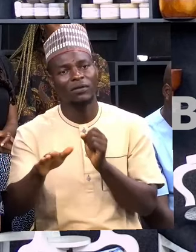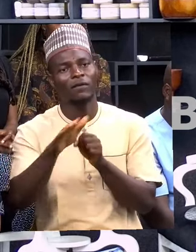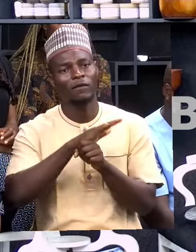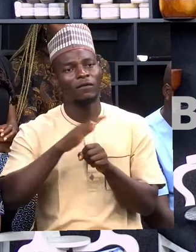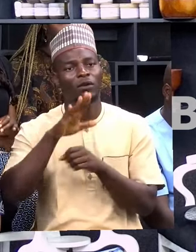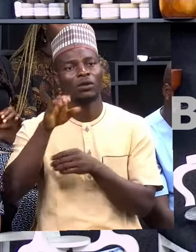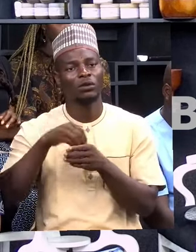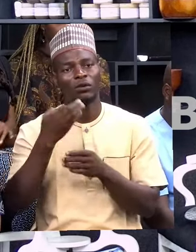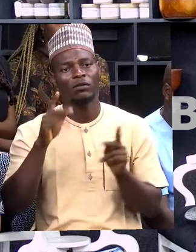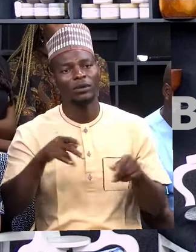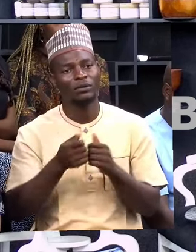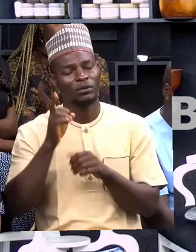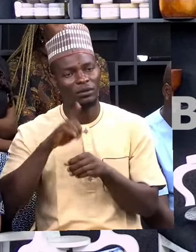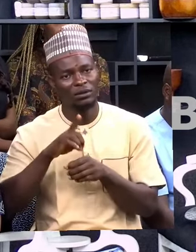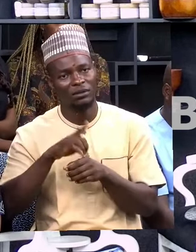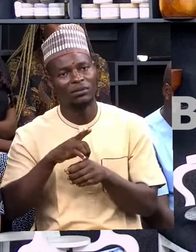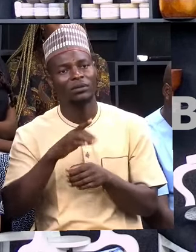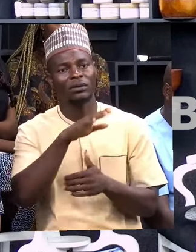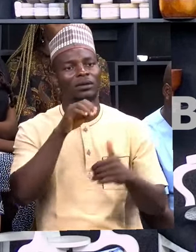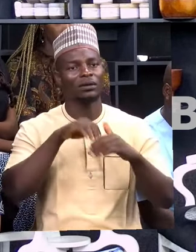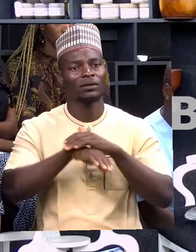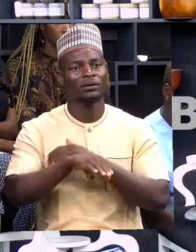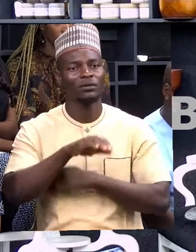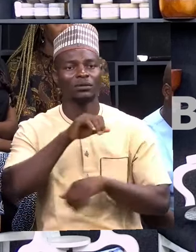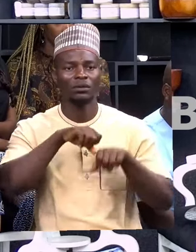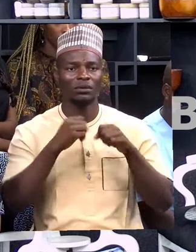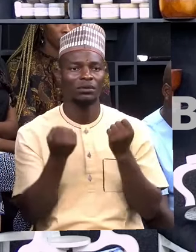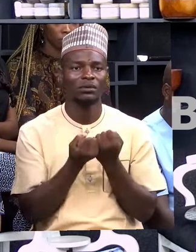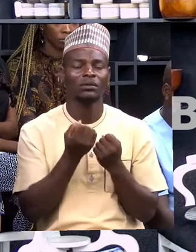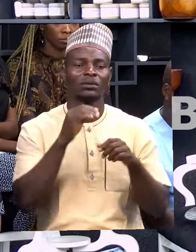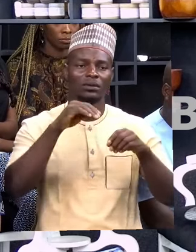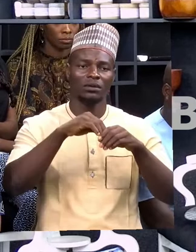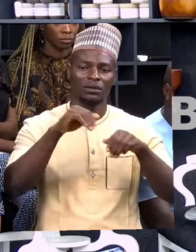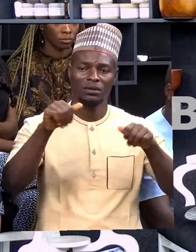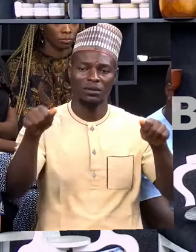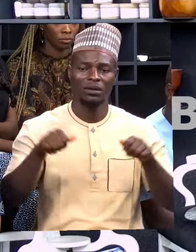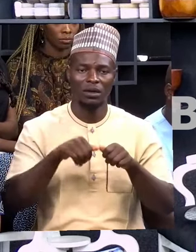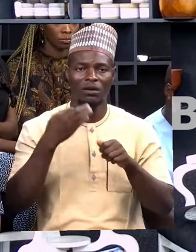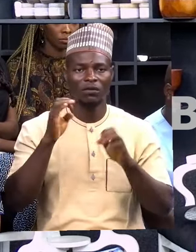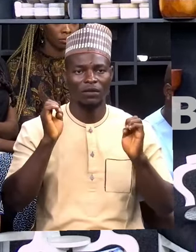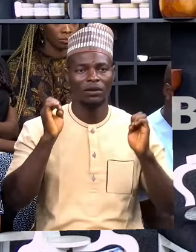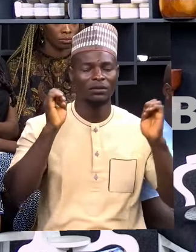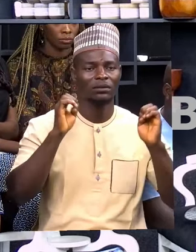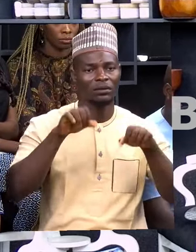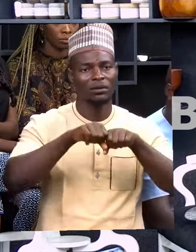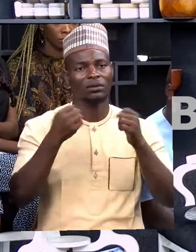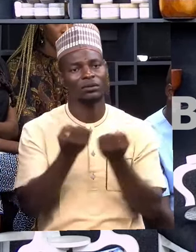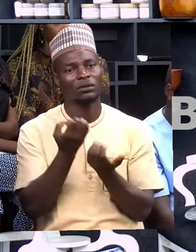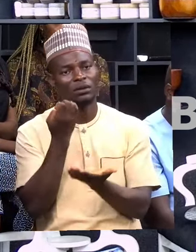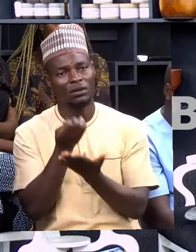of persons with disabilities into the society in areas of education, social economic